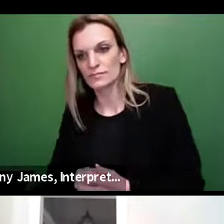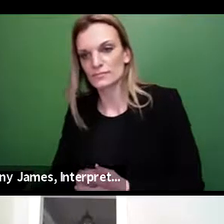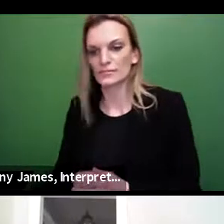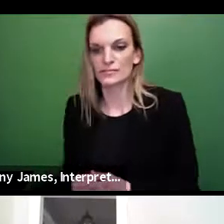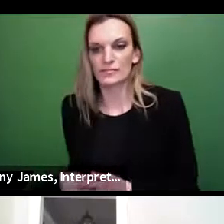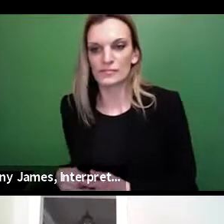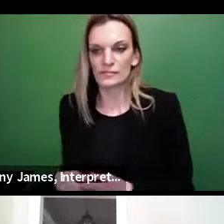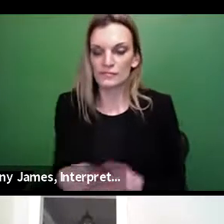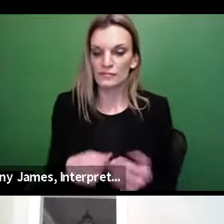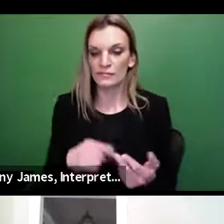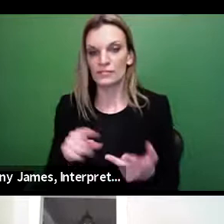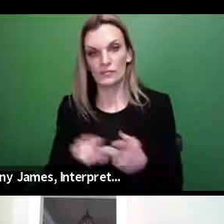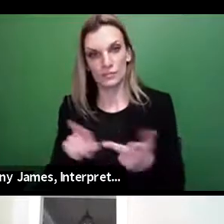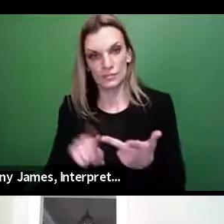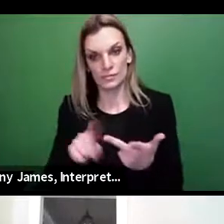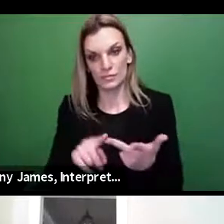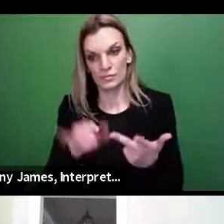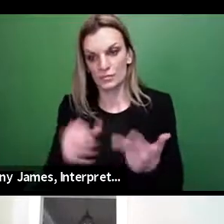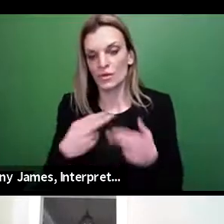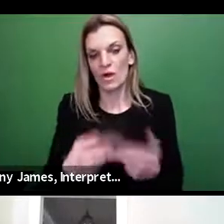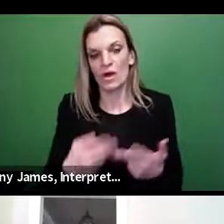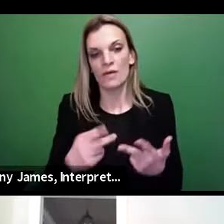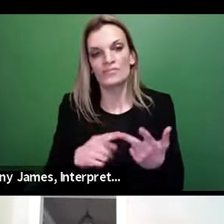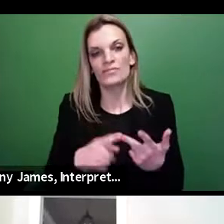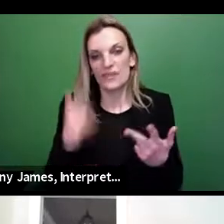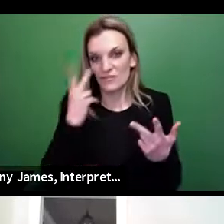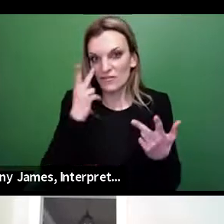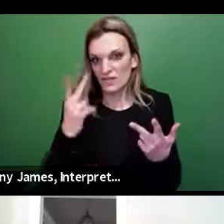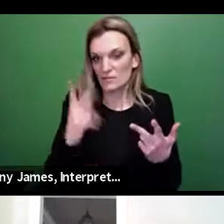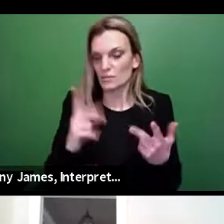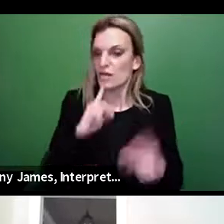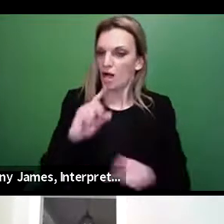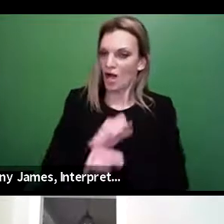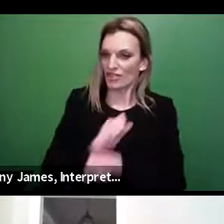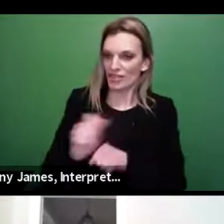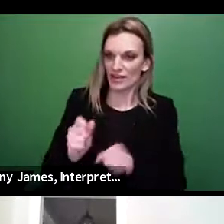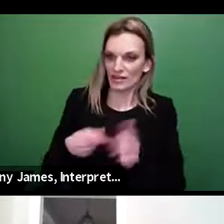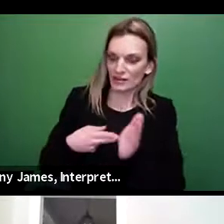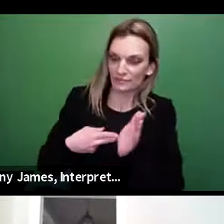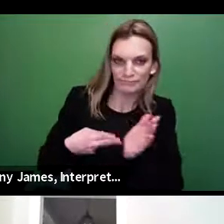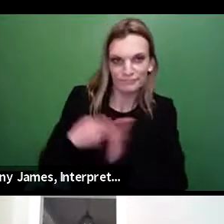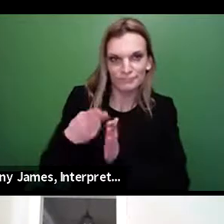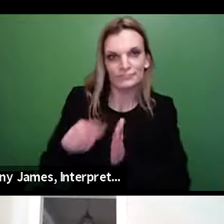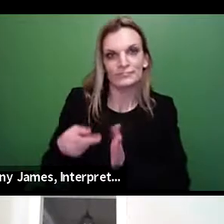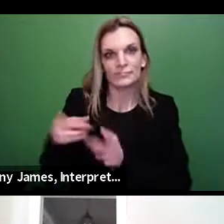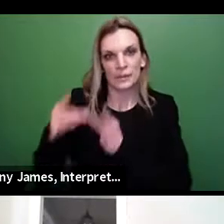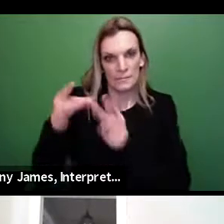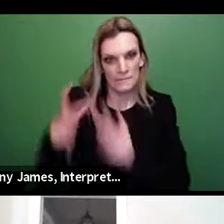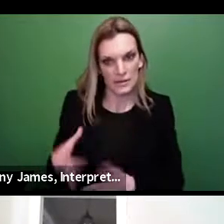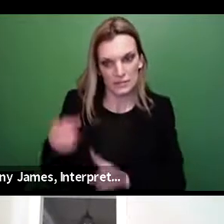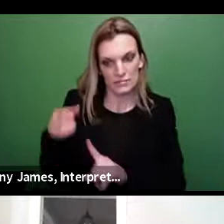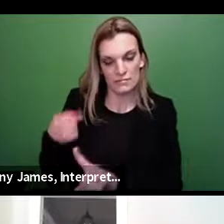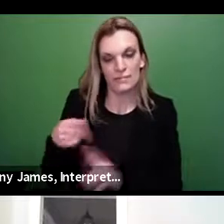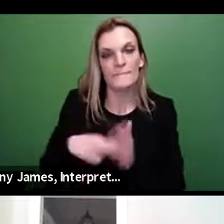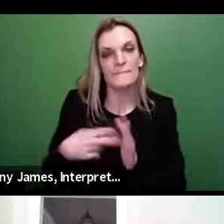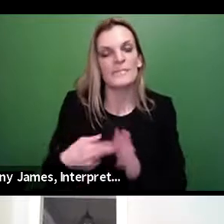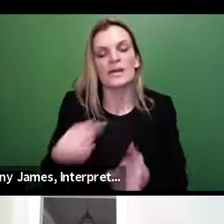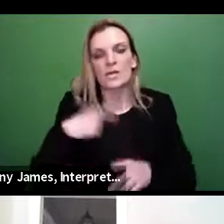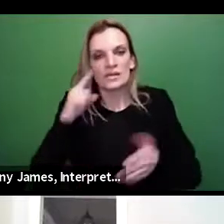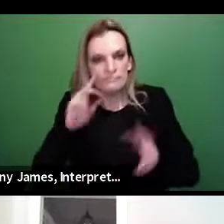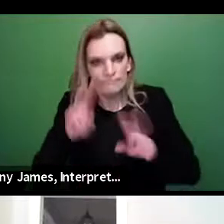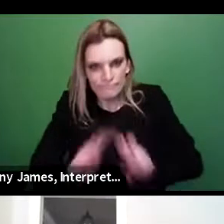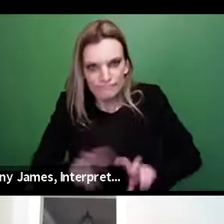conversations with is the Visible Authentic Leadership Committee. And that is where we're exploring policies that will increase the number of